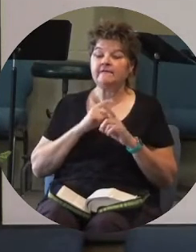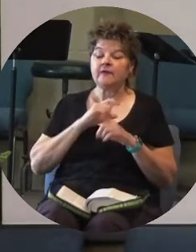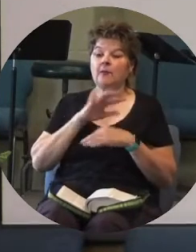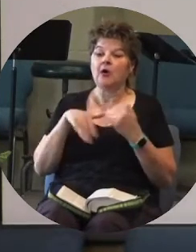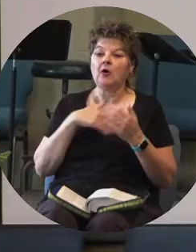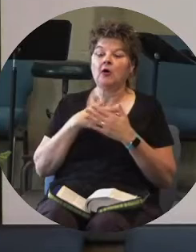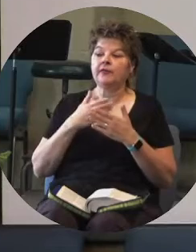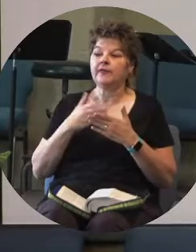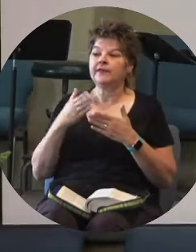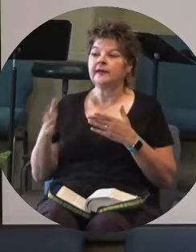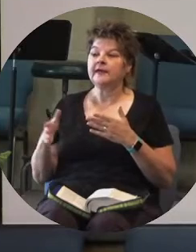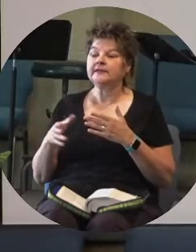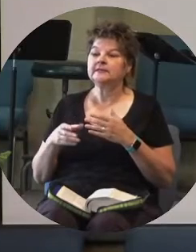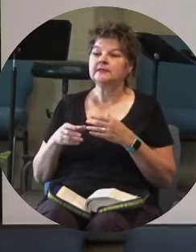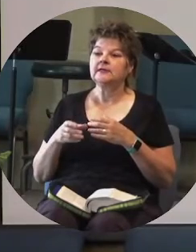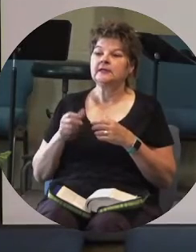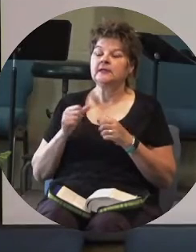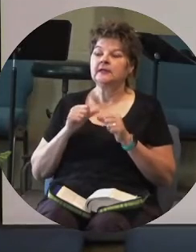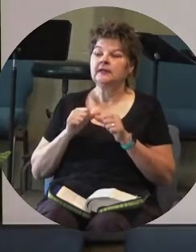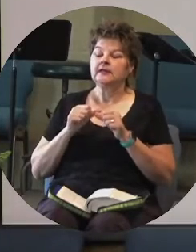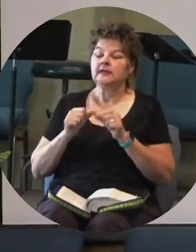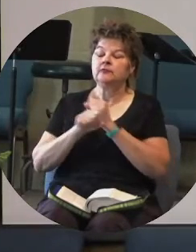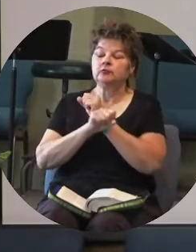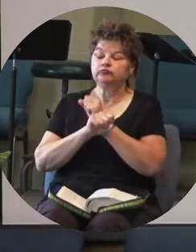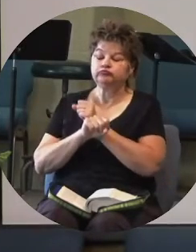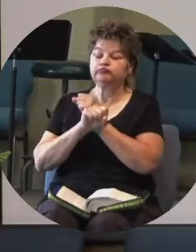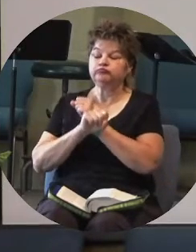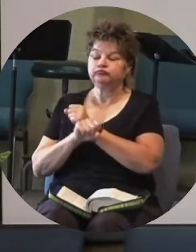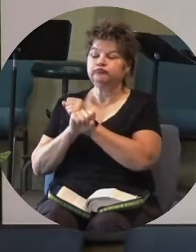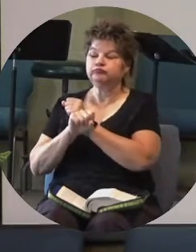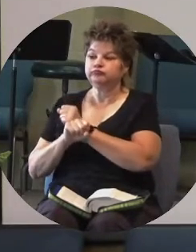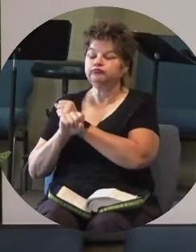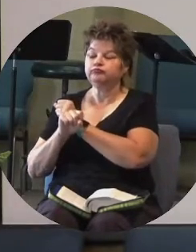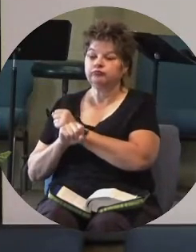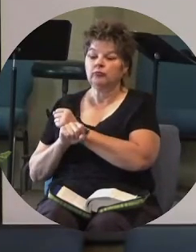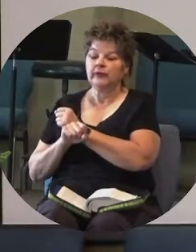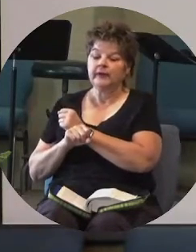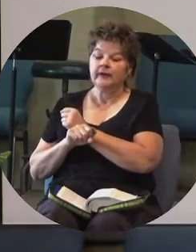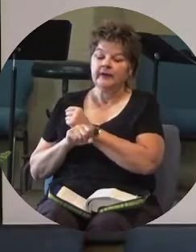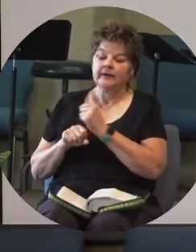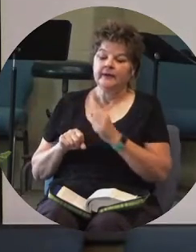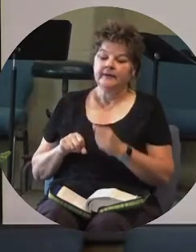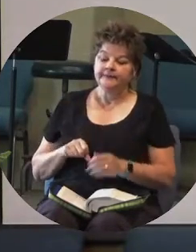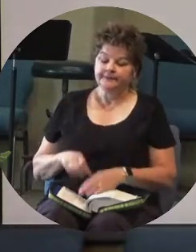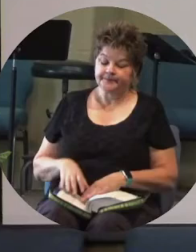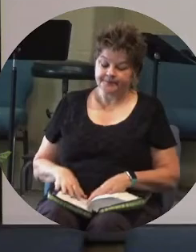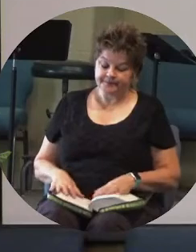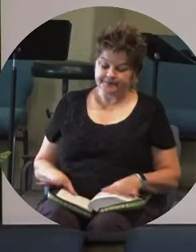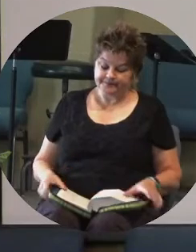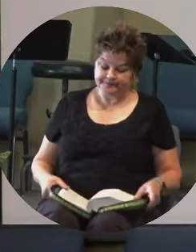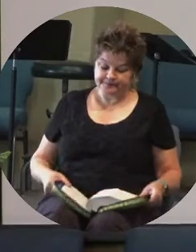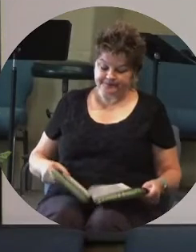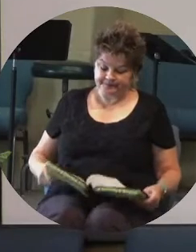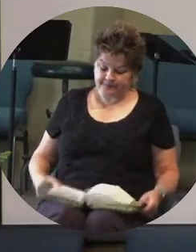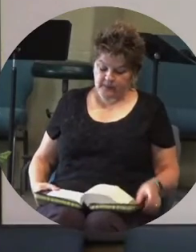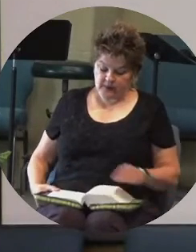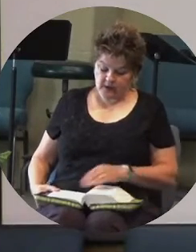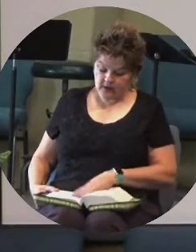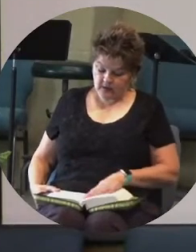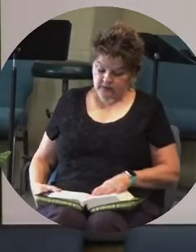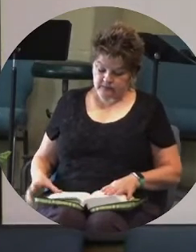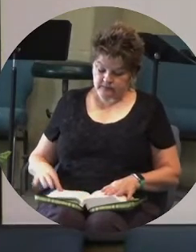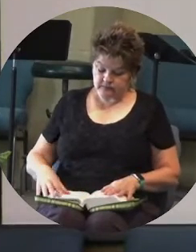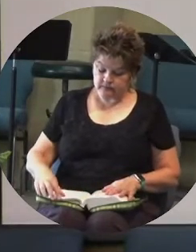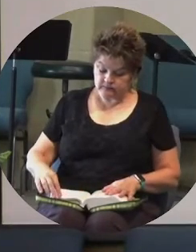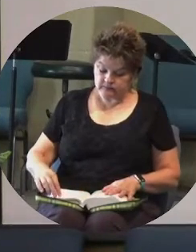her as long as she was bound to that demon. And we're not, this is just basically, and a lot,